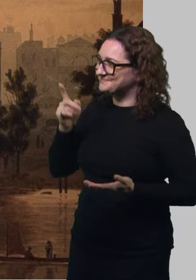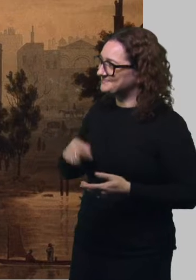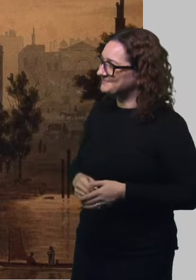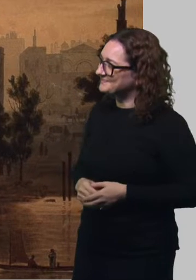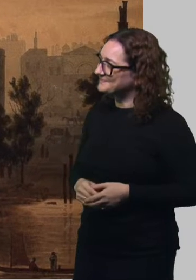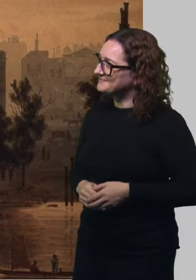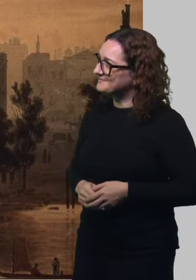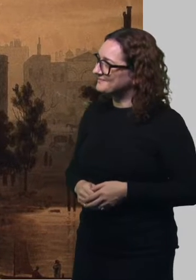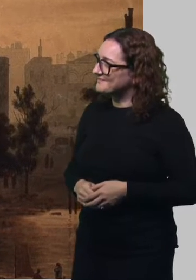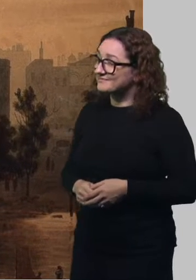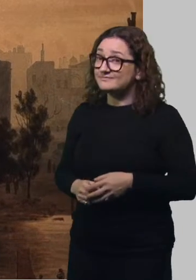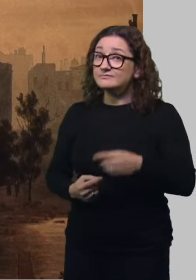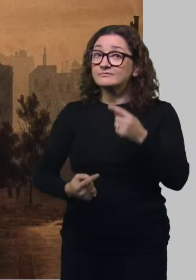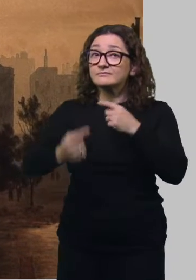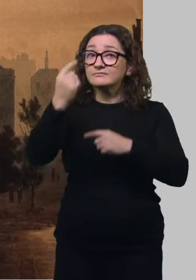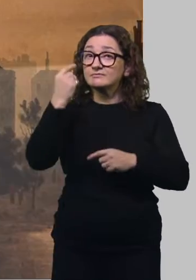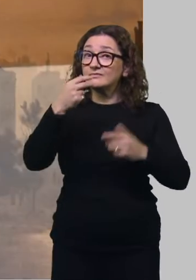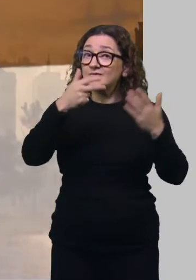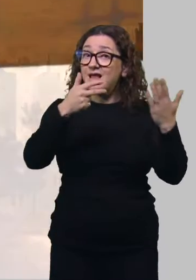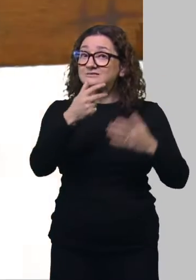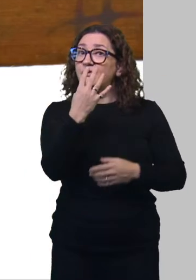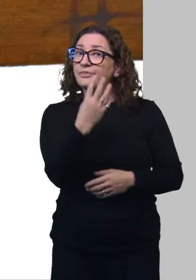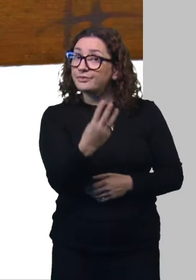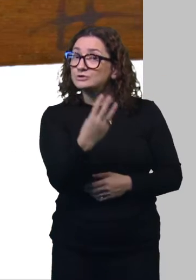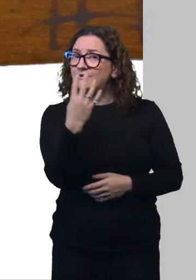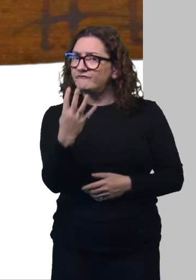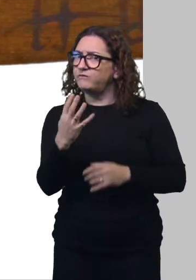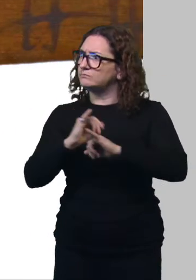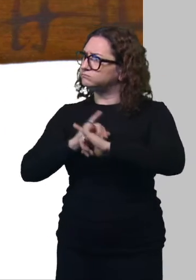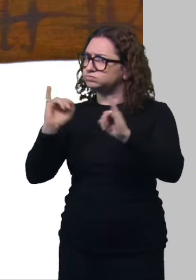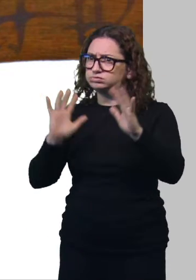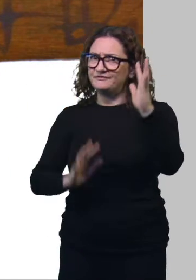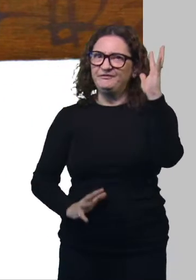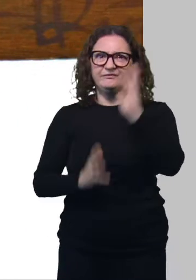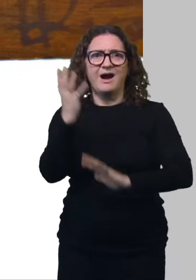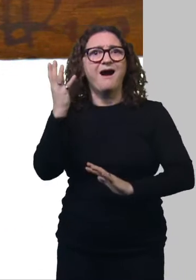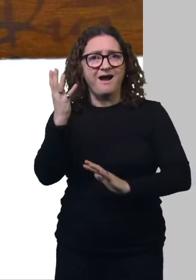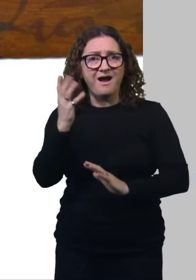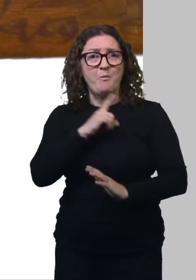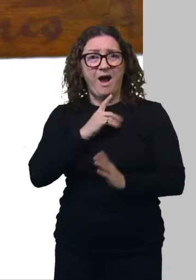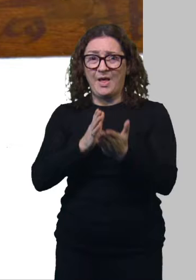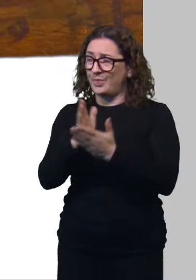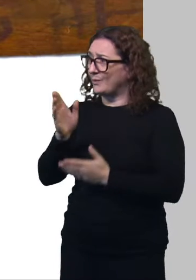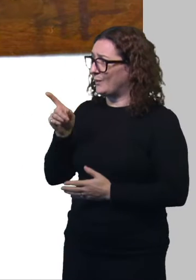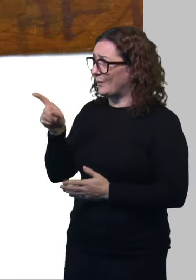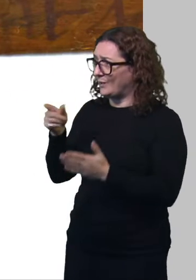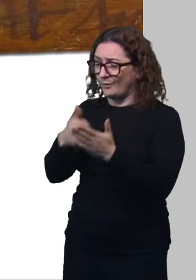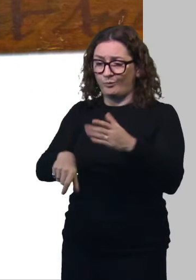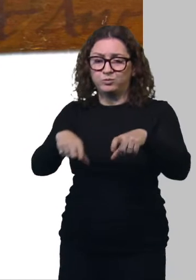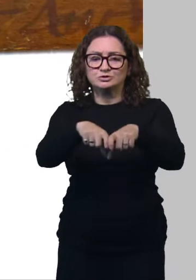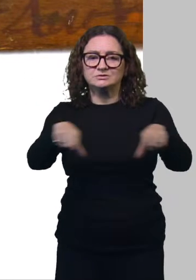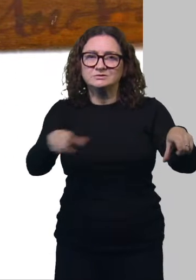In 1834, a terrible fire started beneath the House of Lords. The fire began because of several cartloads of wooden tally